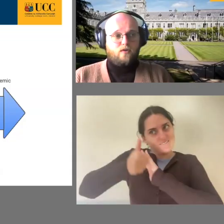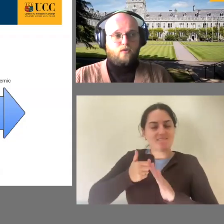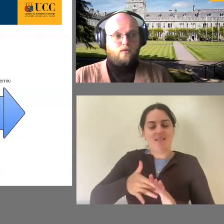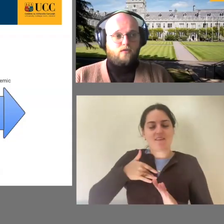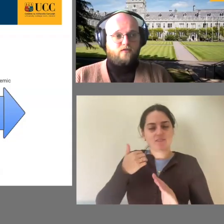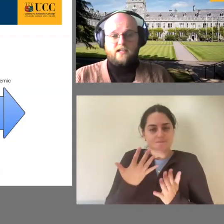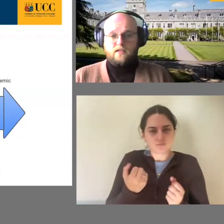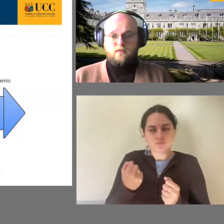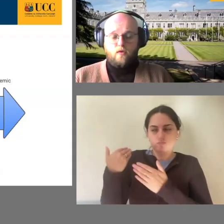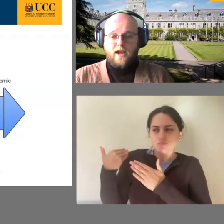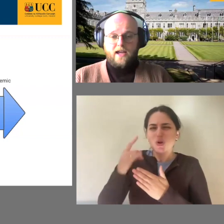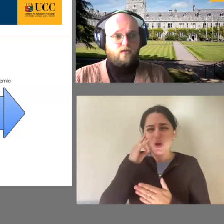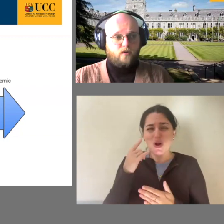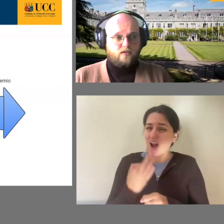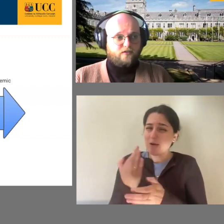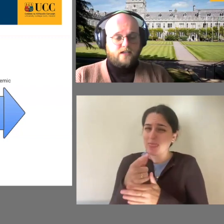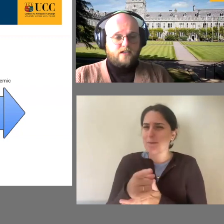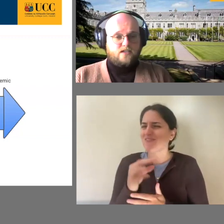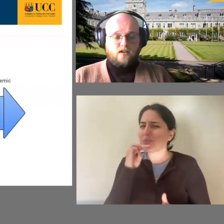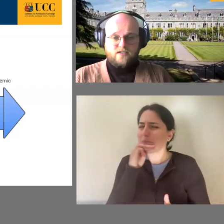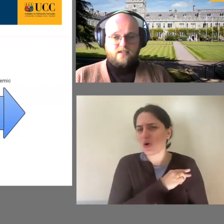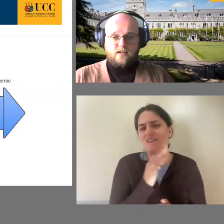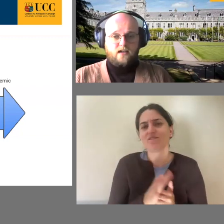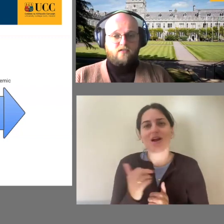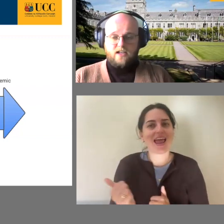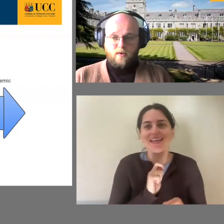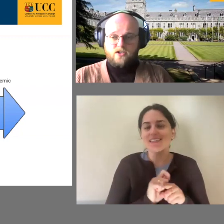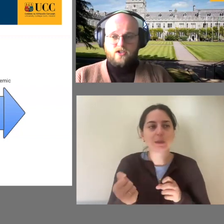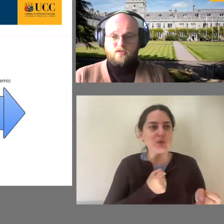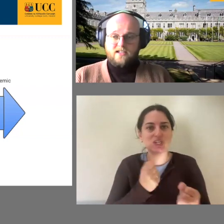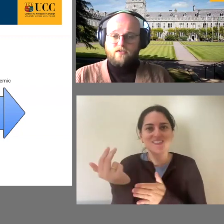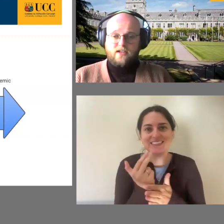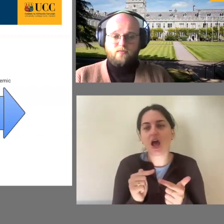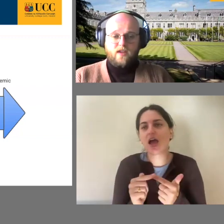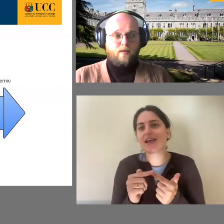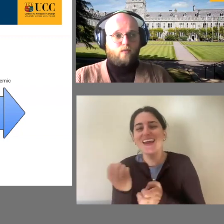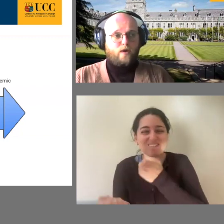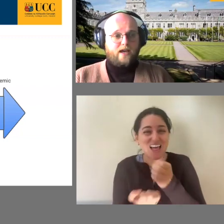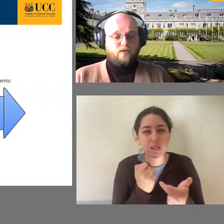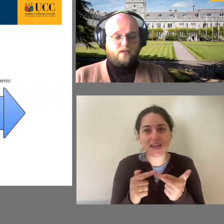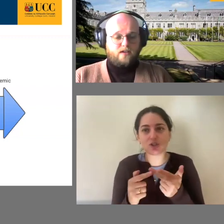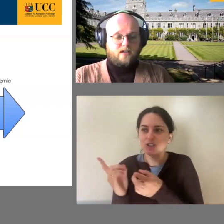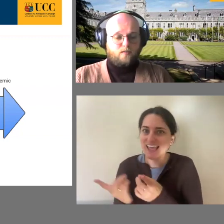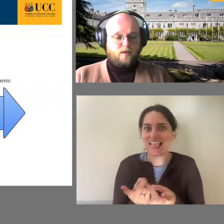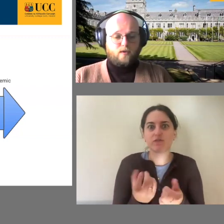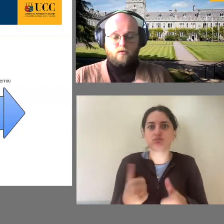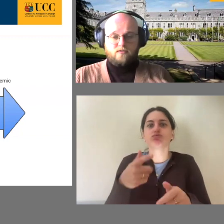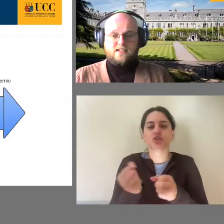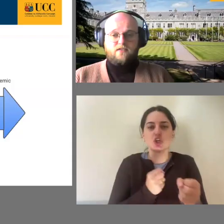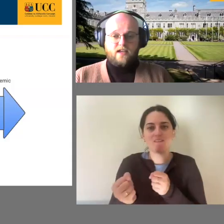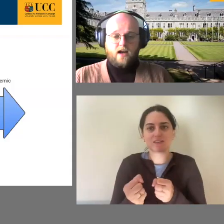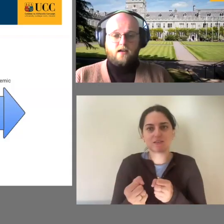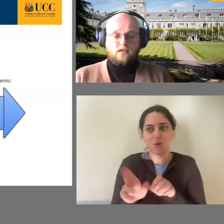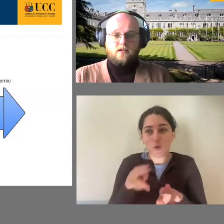it is so vital for any sort of service design, evaluation, or delivery. Without the people